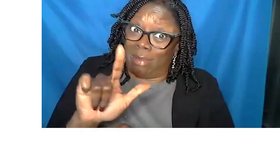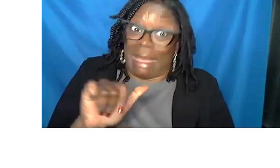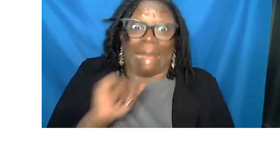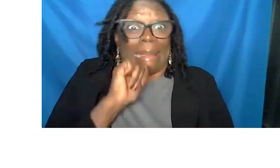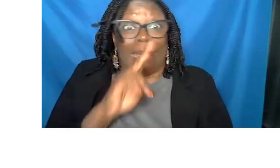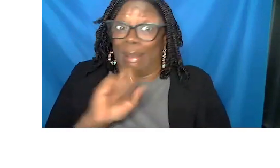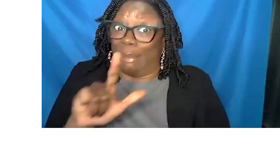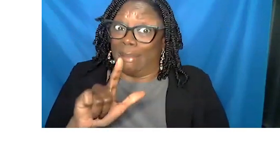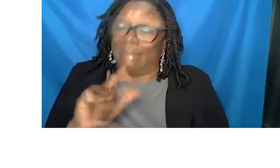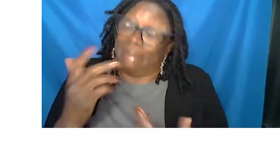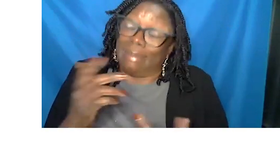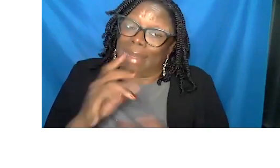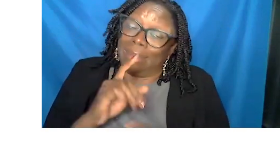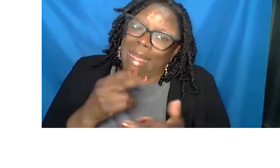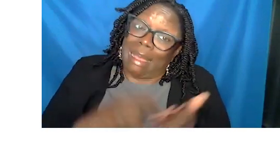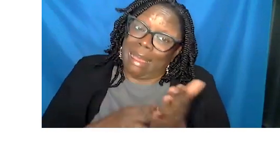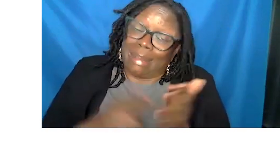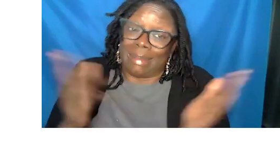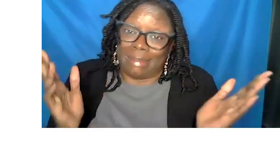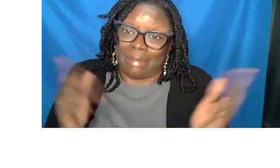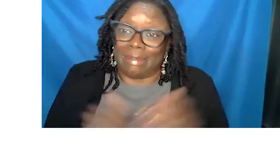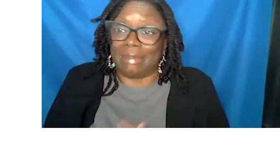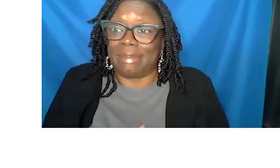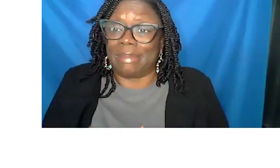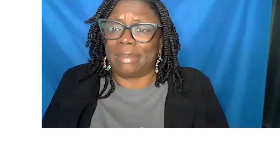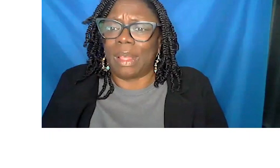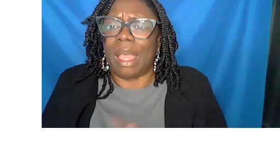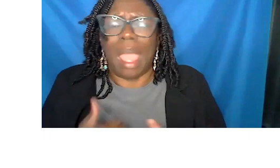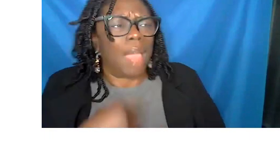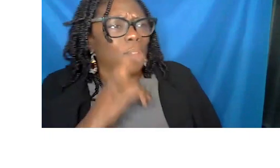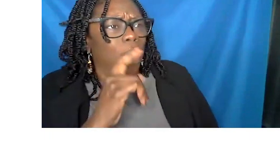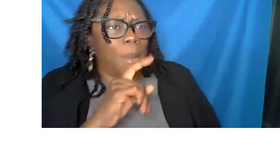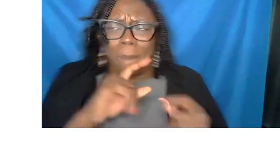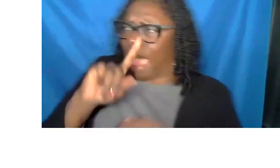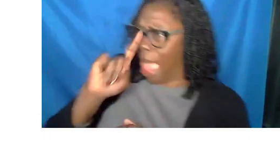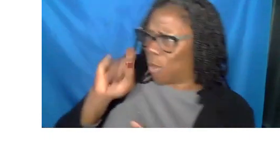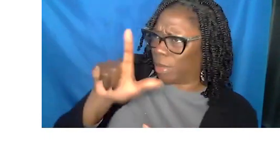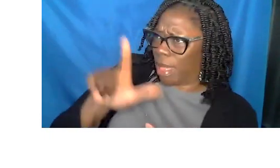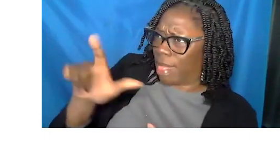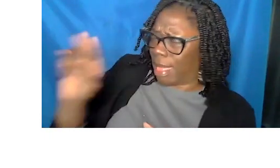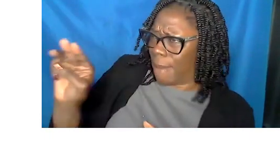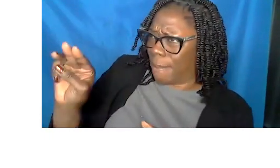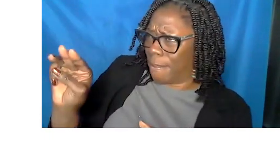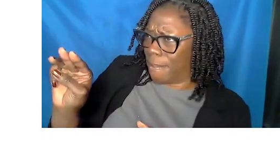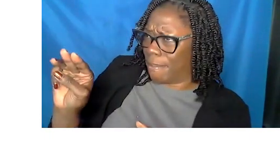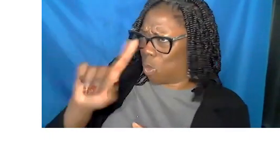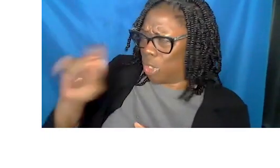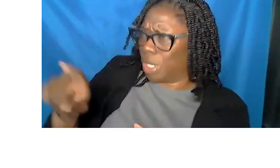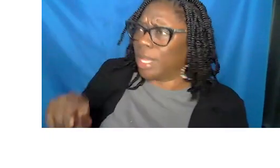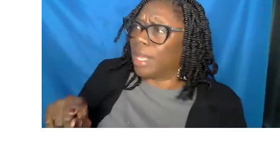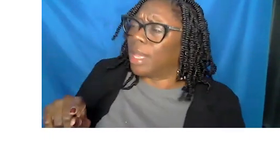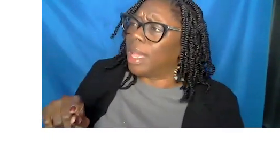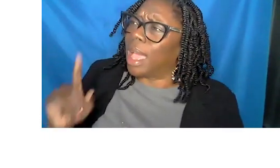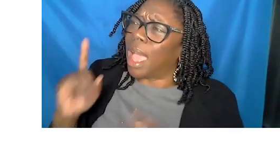for example. Yeah. I had a question about the LLMs. As I understand it, they're based